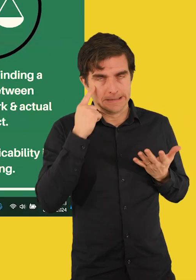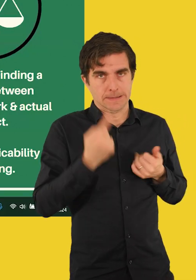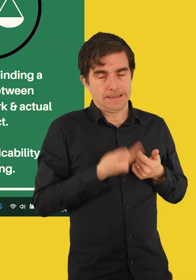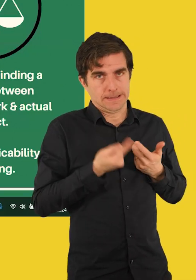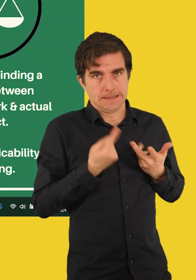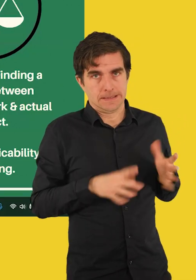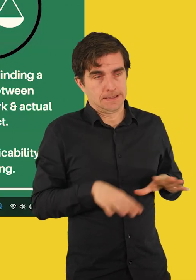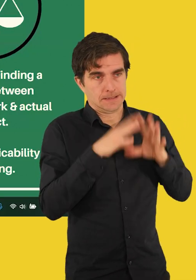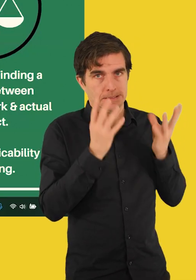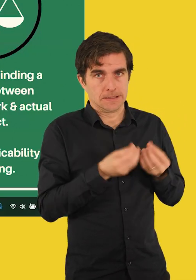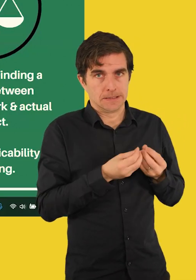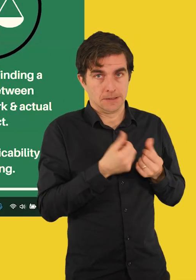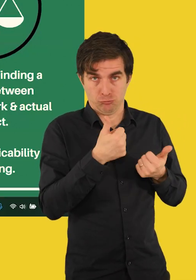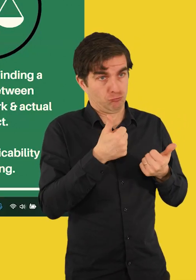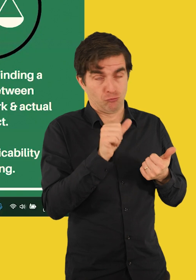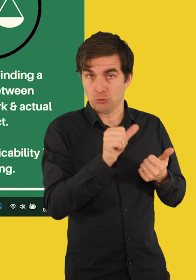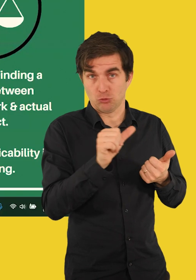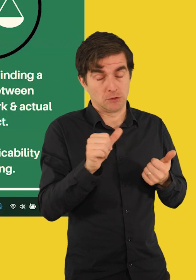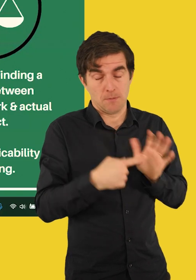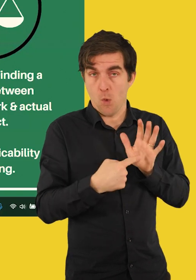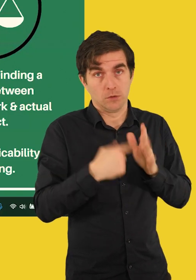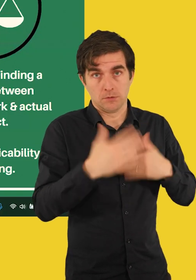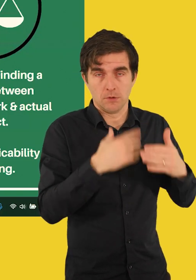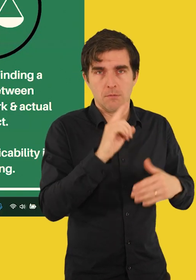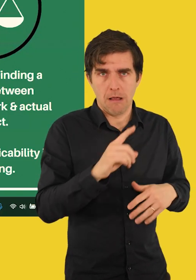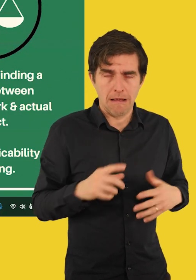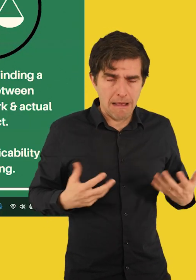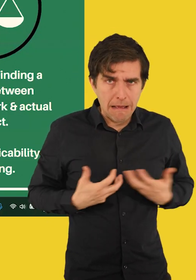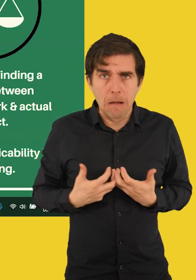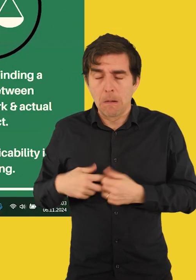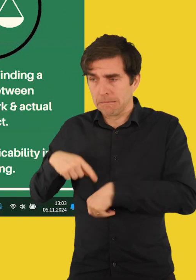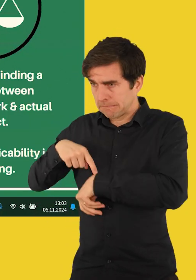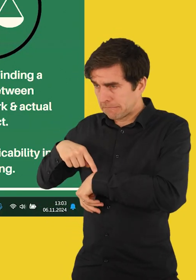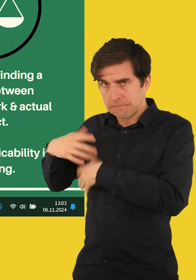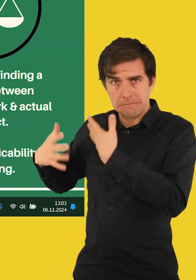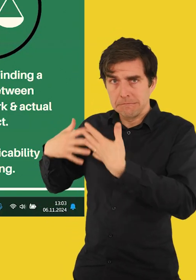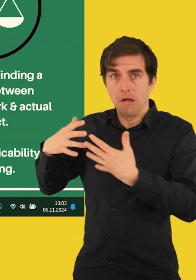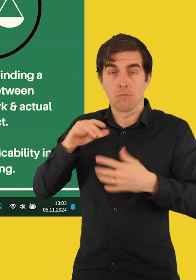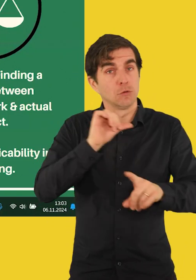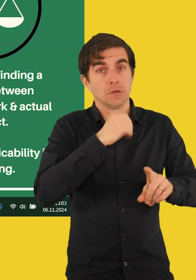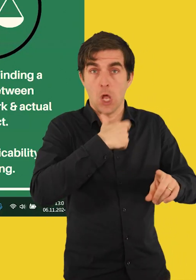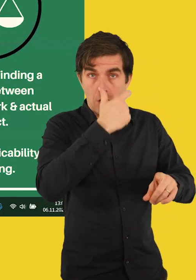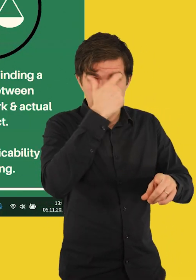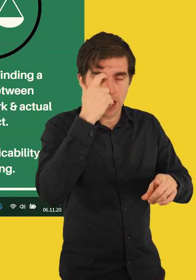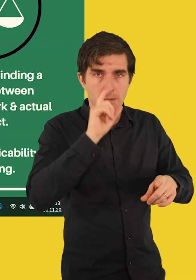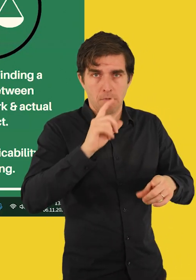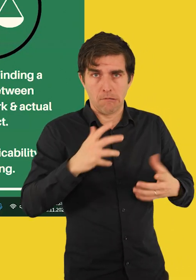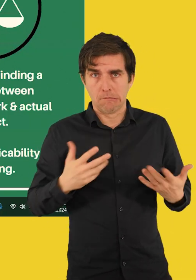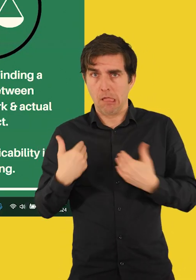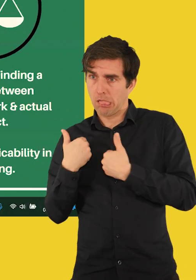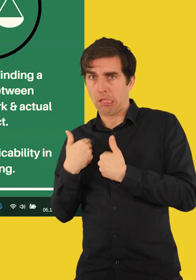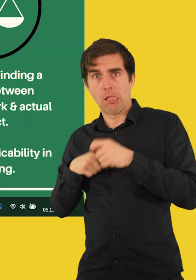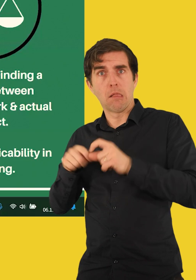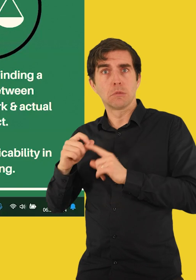holistic understanding, and there's my timer, this holistic understanding, but not